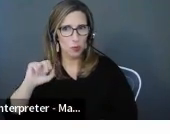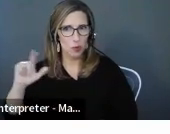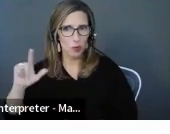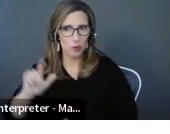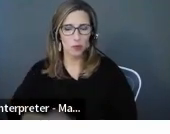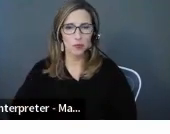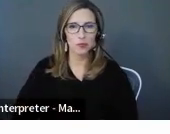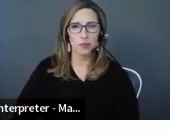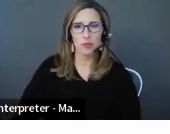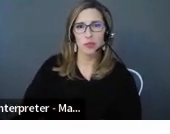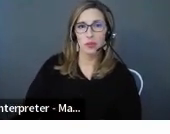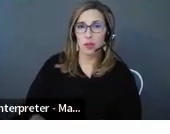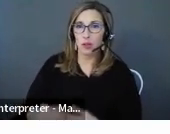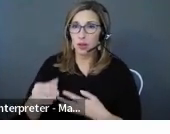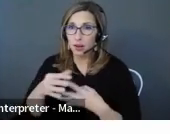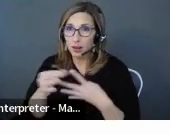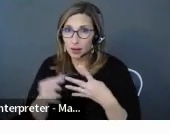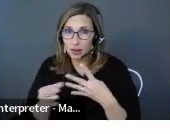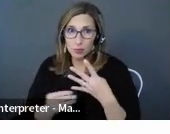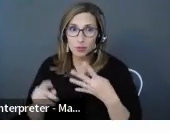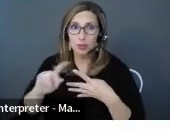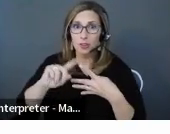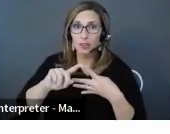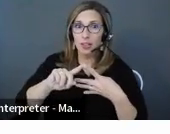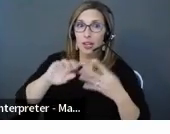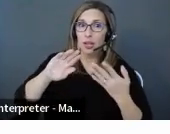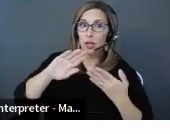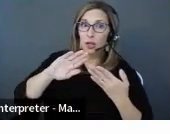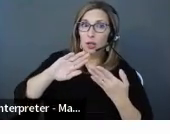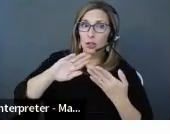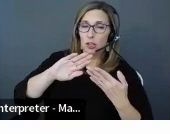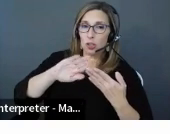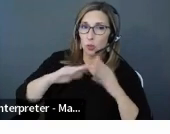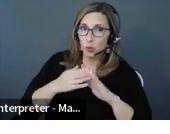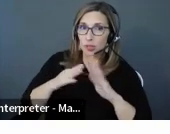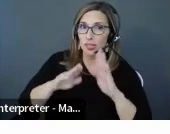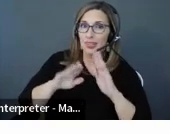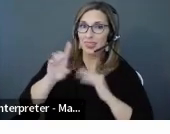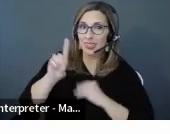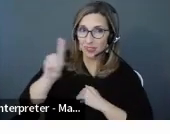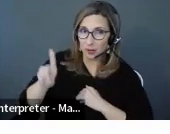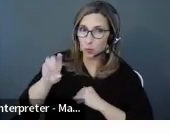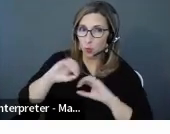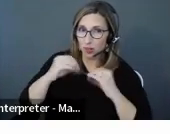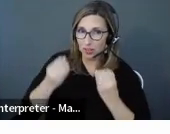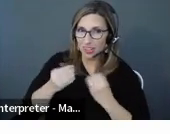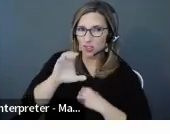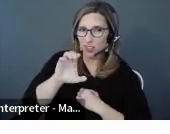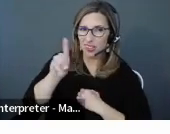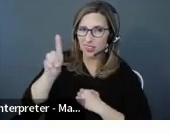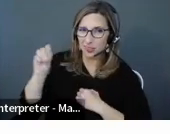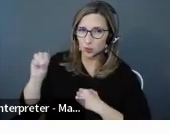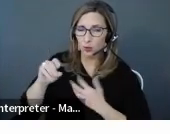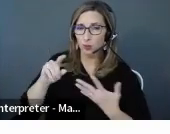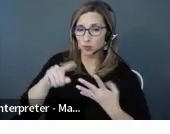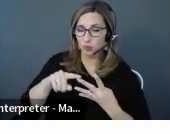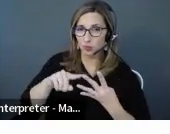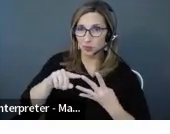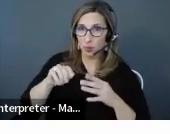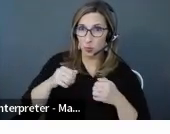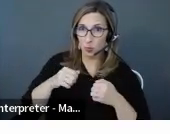So the options for this poll will be community developmental disability organization, a provider,